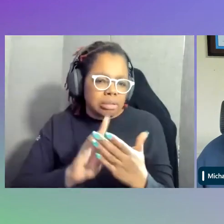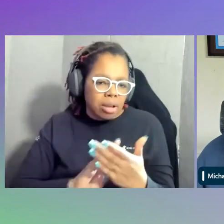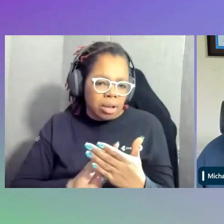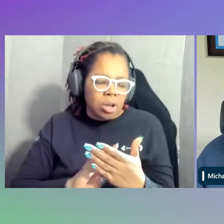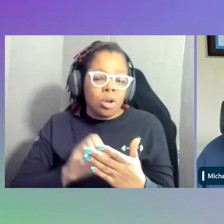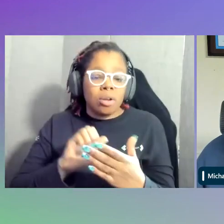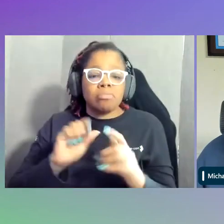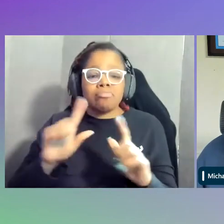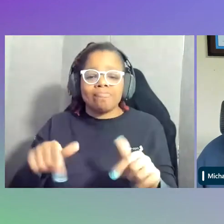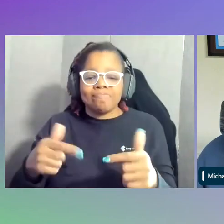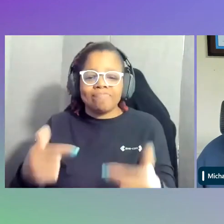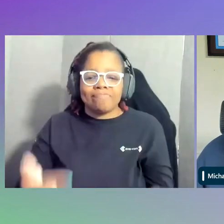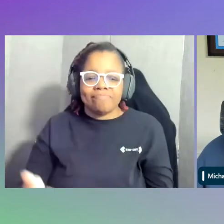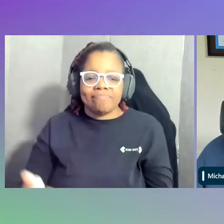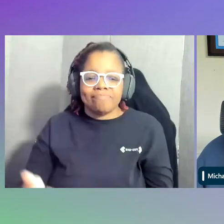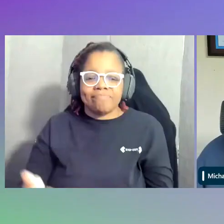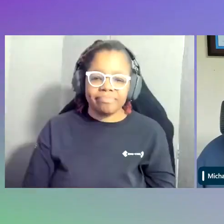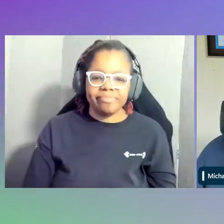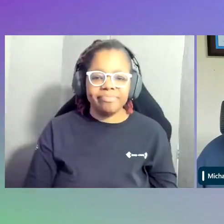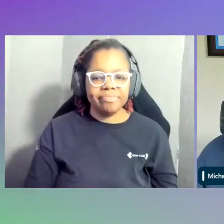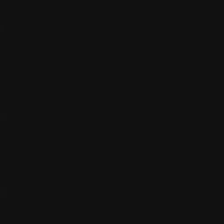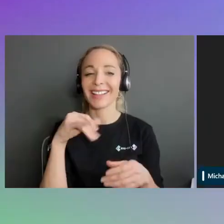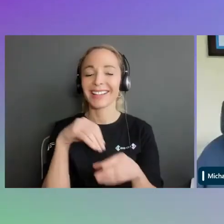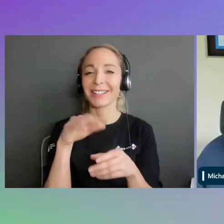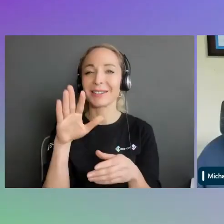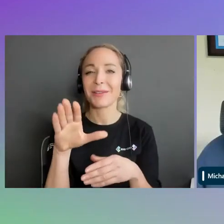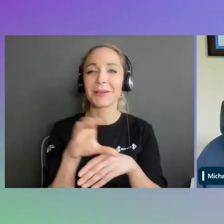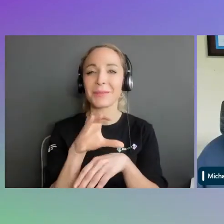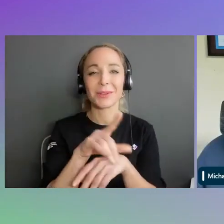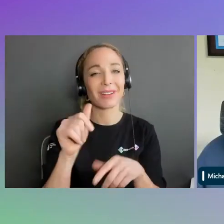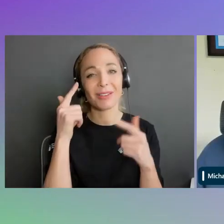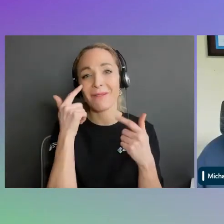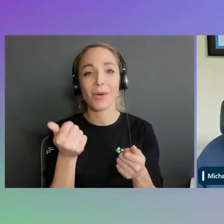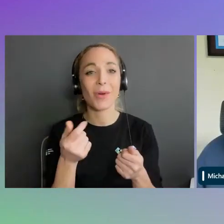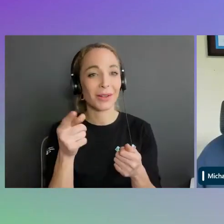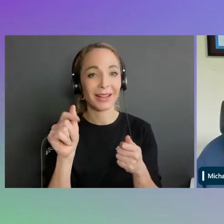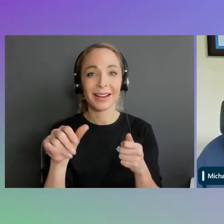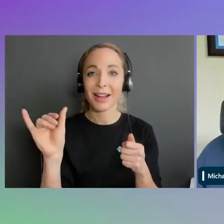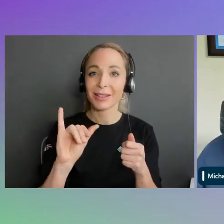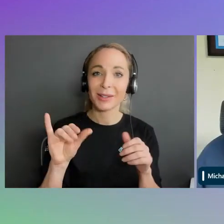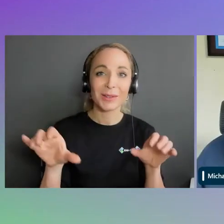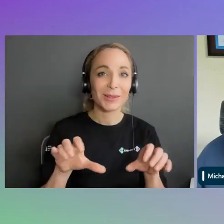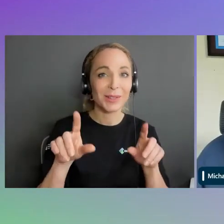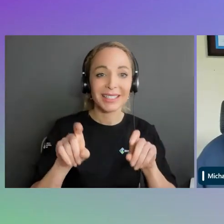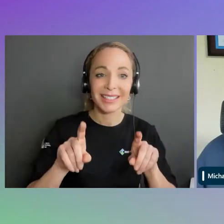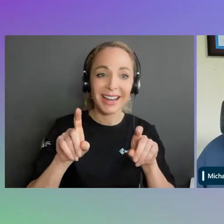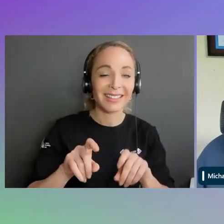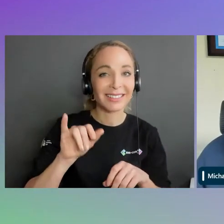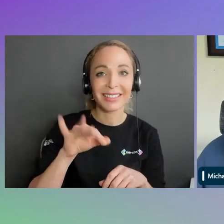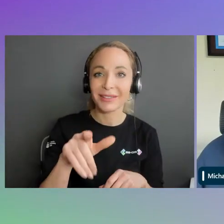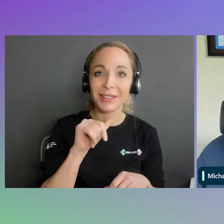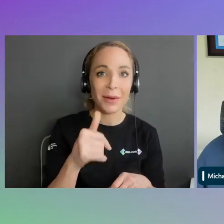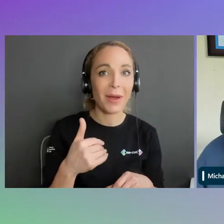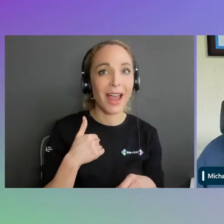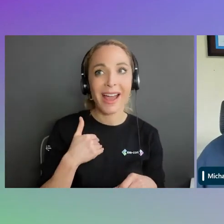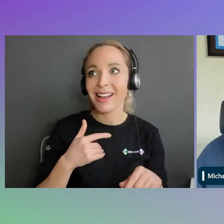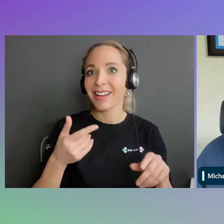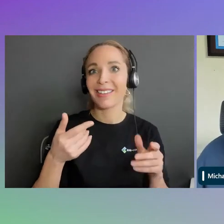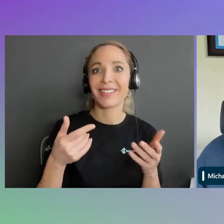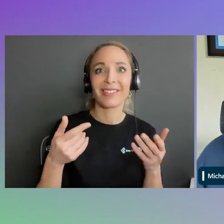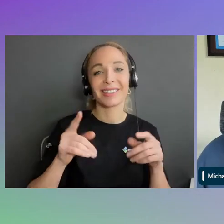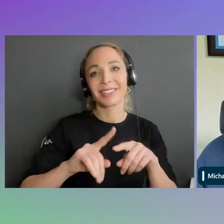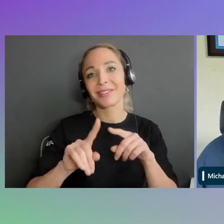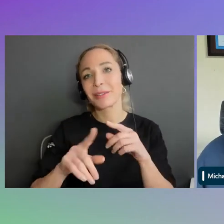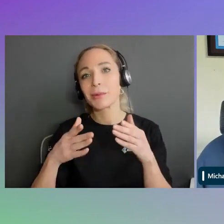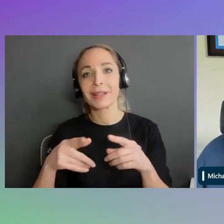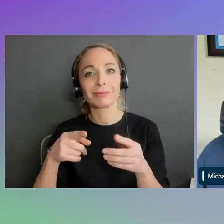Or if you have that in your computer, like go for it. You can also do the test if you don't have ways to pay someone